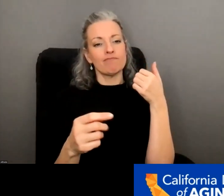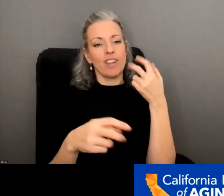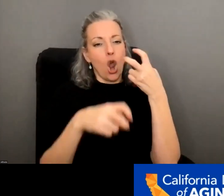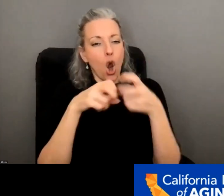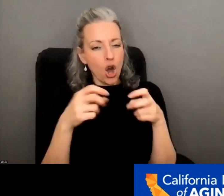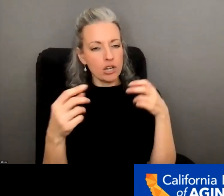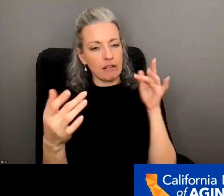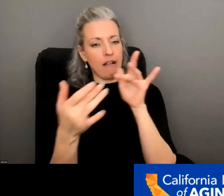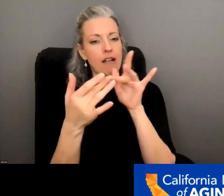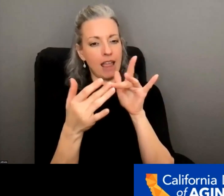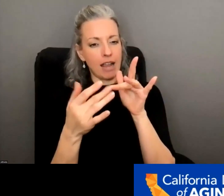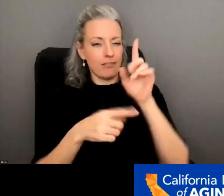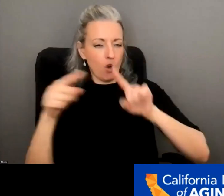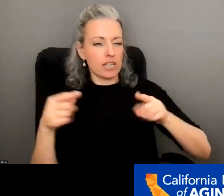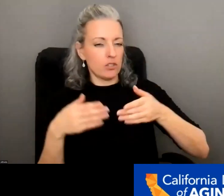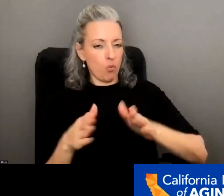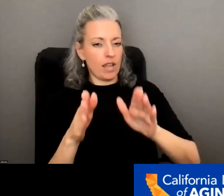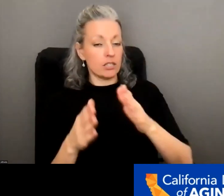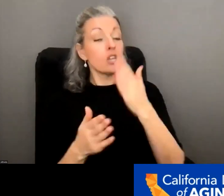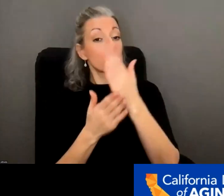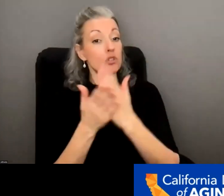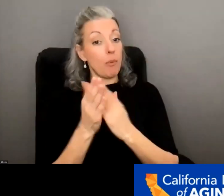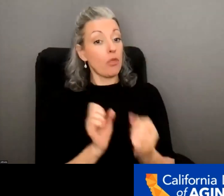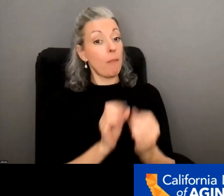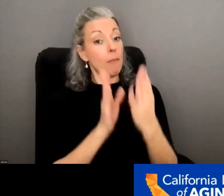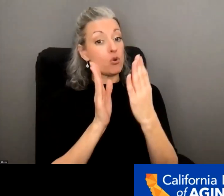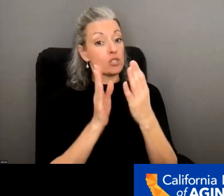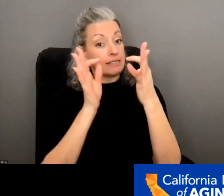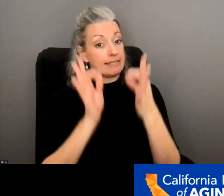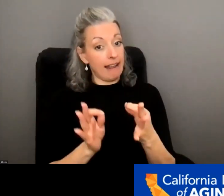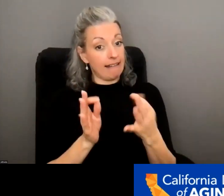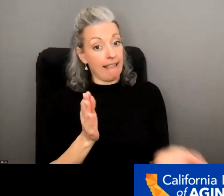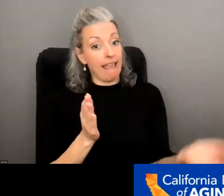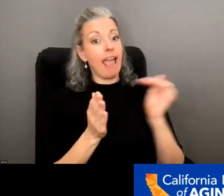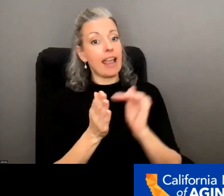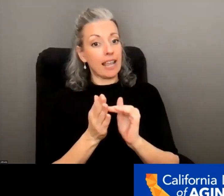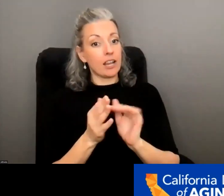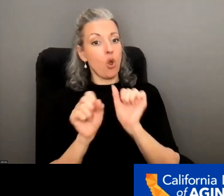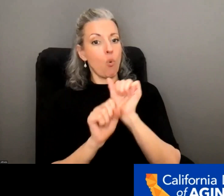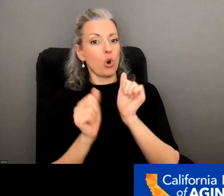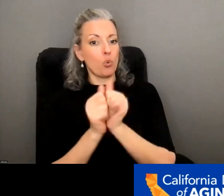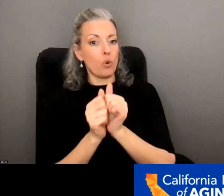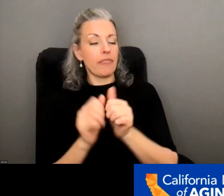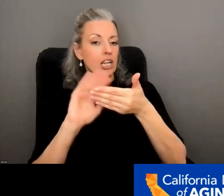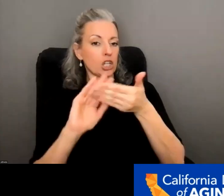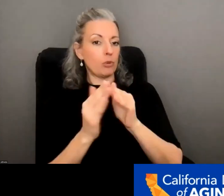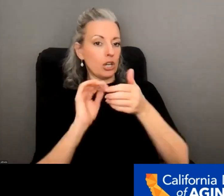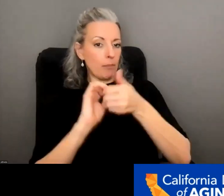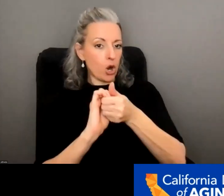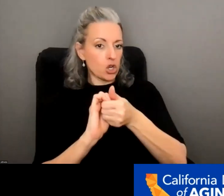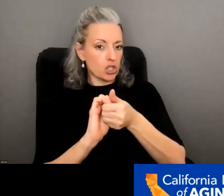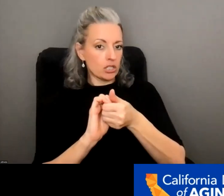so part of that approach is going to be determined, again, as we continue to work with our community partners over the course of the next few months to